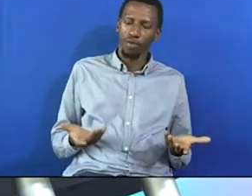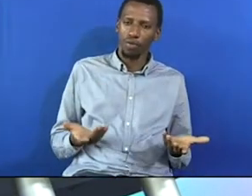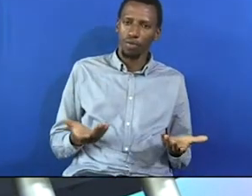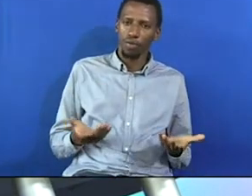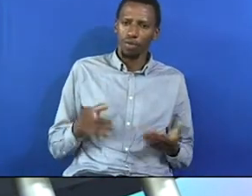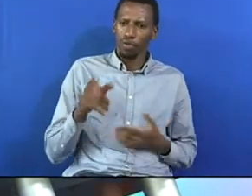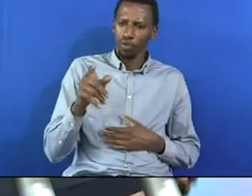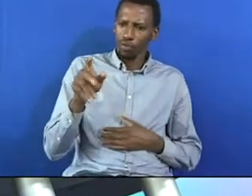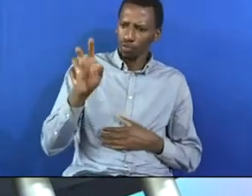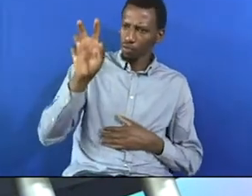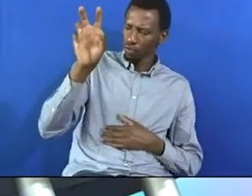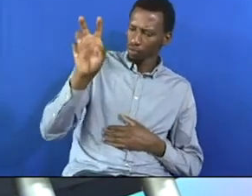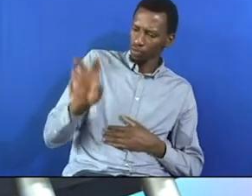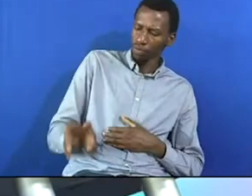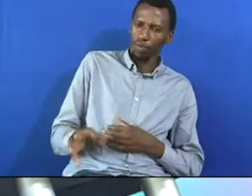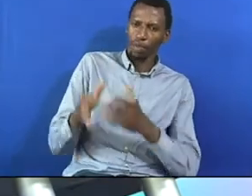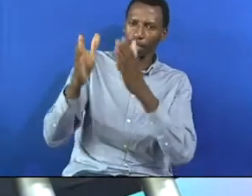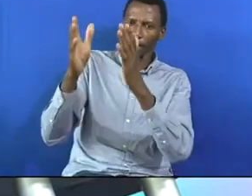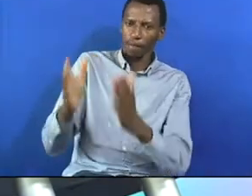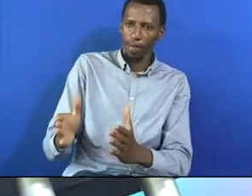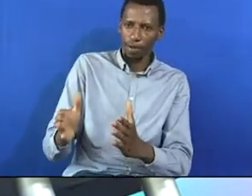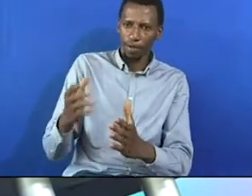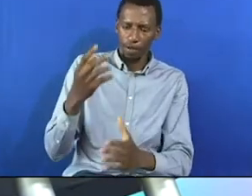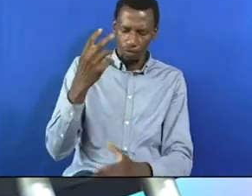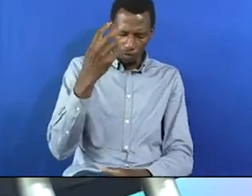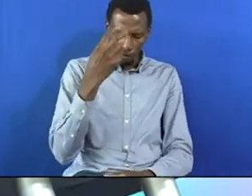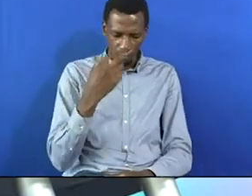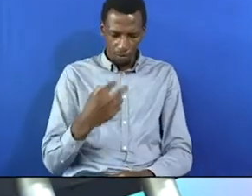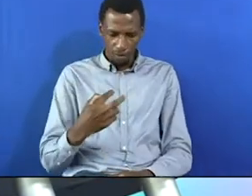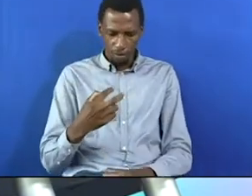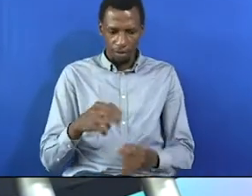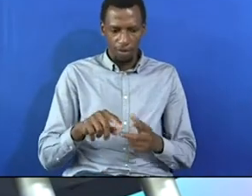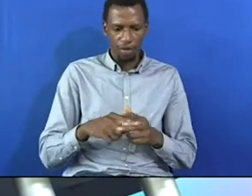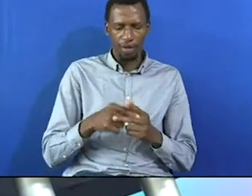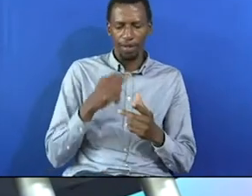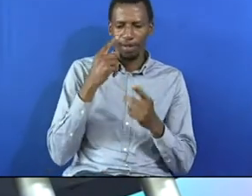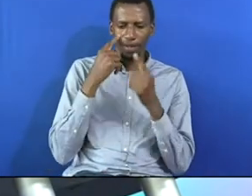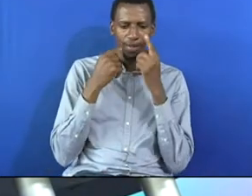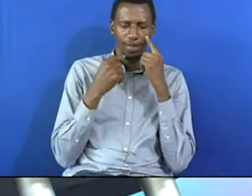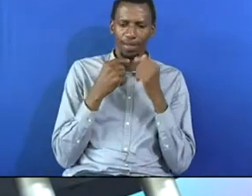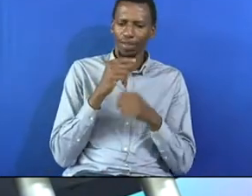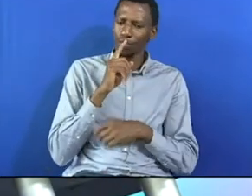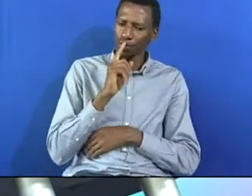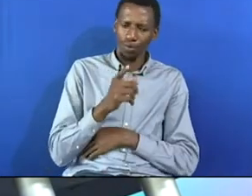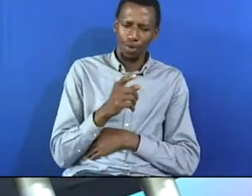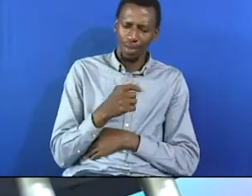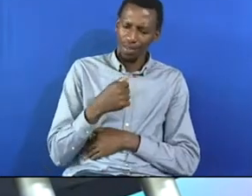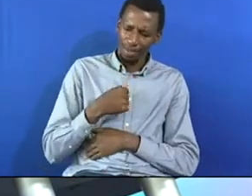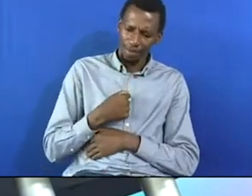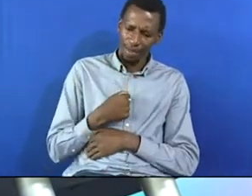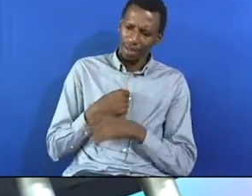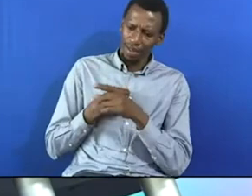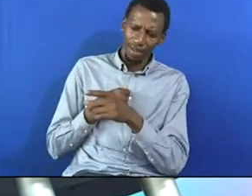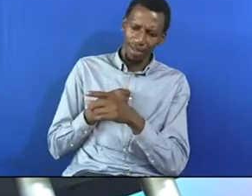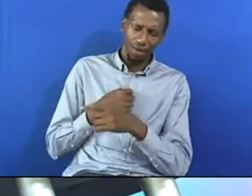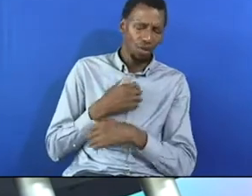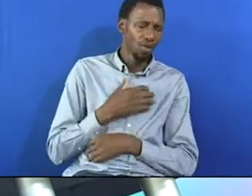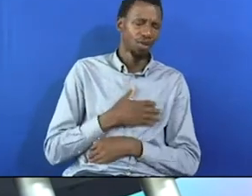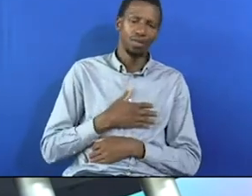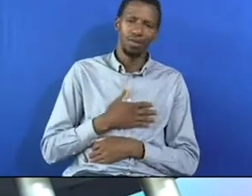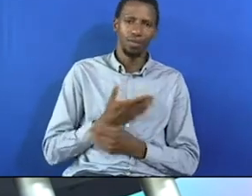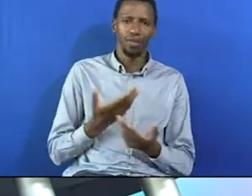And you look at the person and you look at yourself and you start crying. Surely me, this one, for heaven's